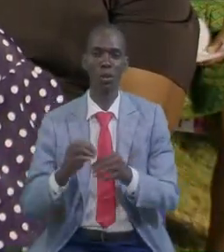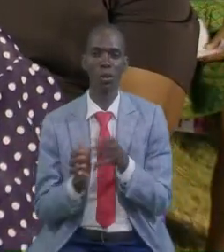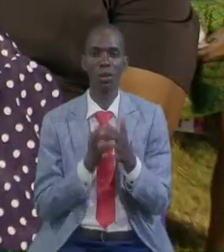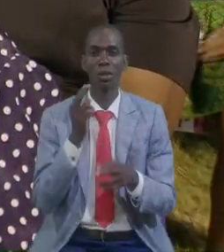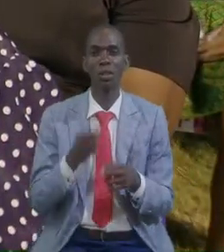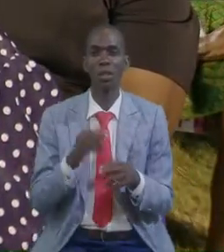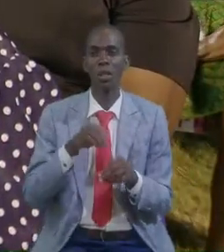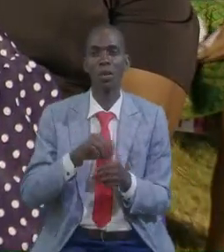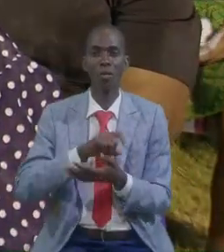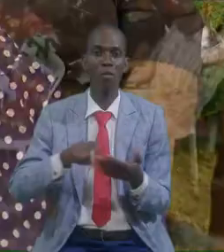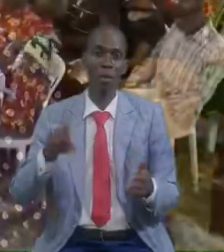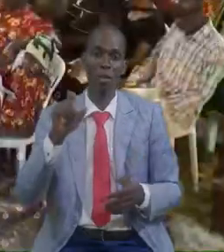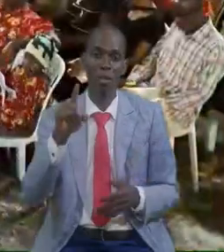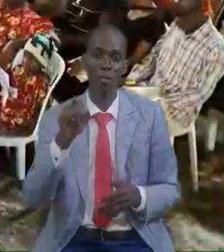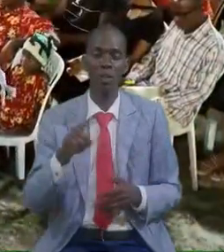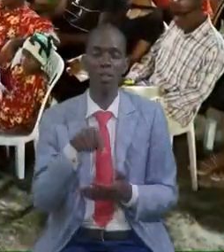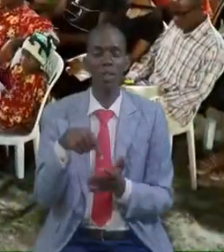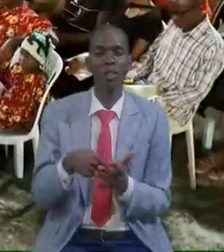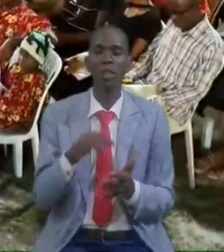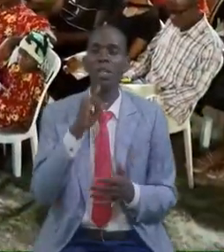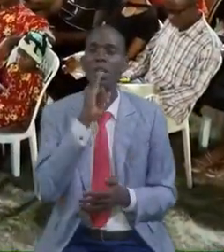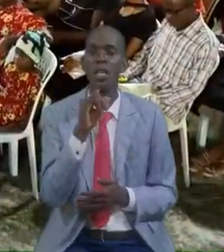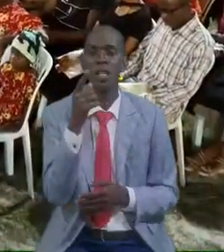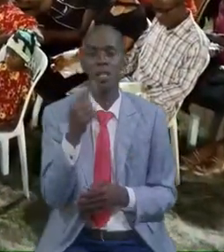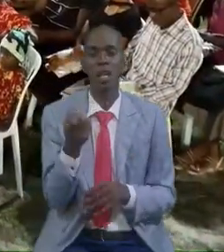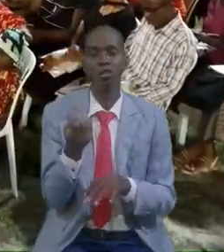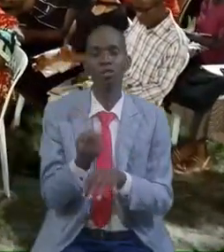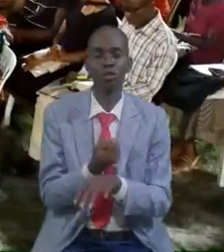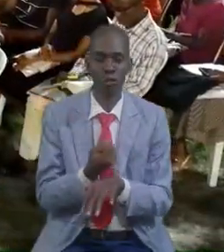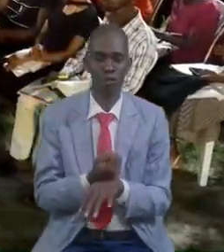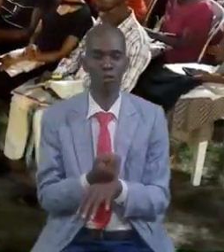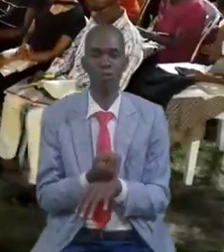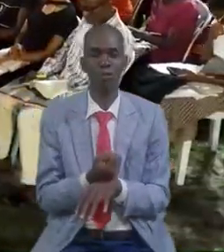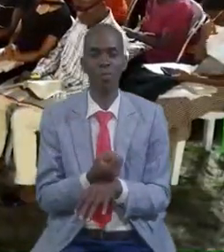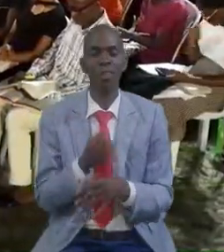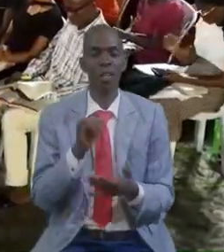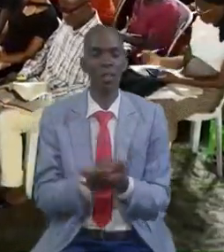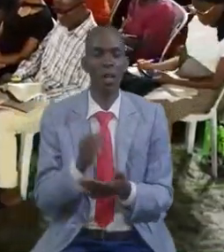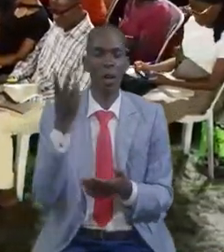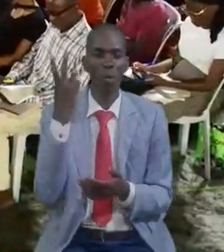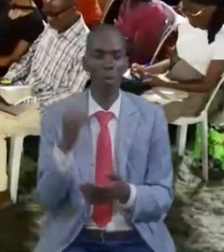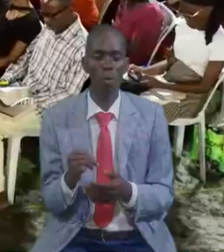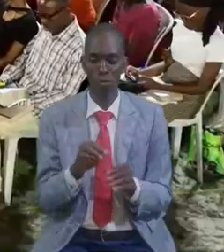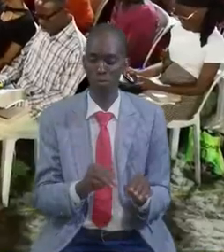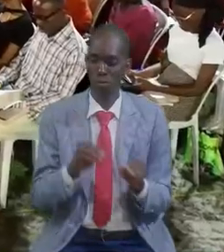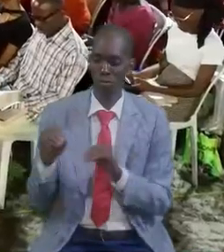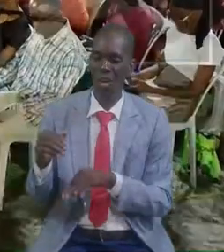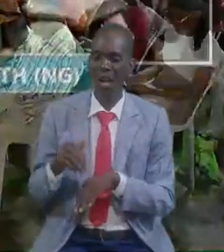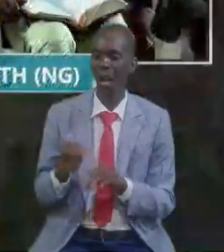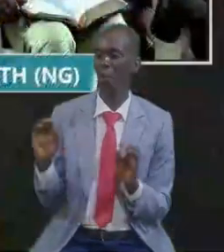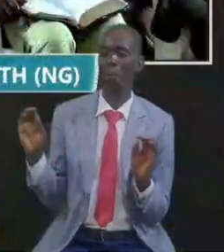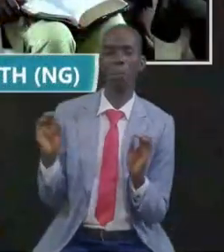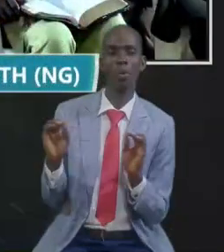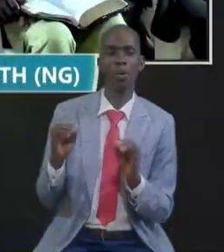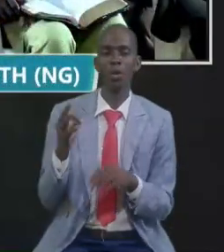11, this is the stone which was set at naught of you